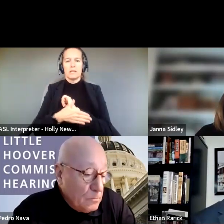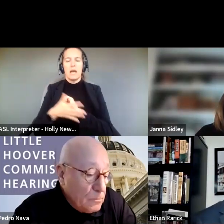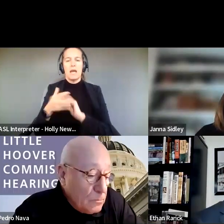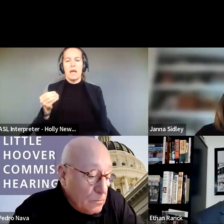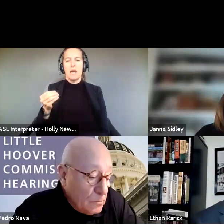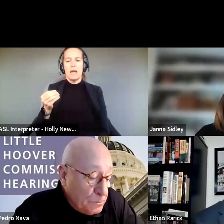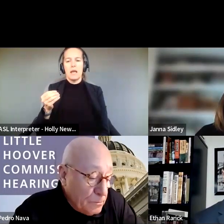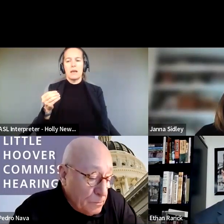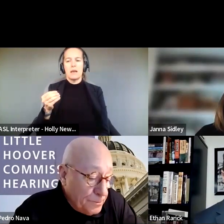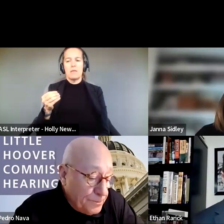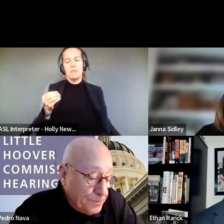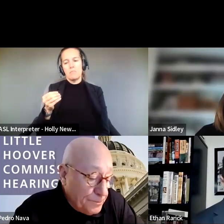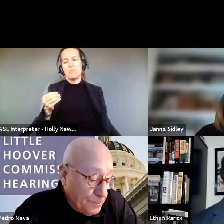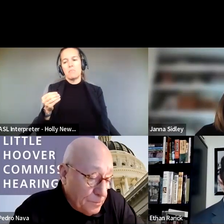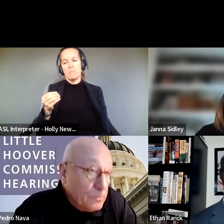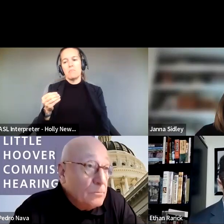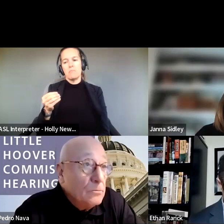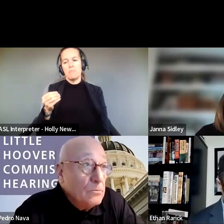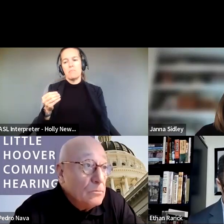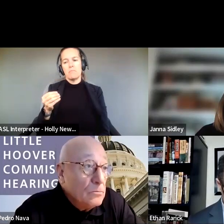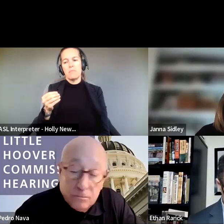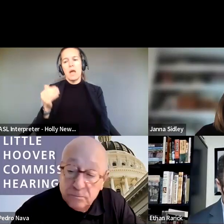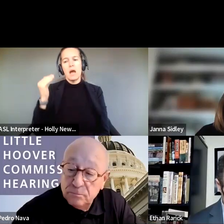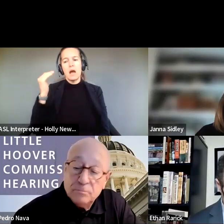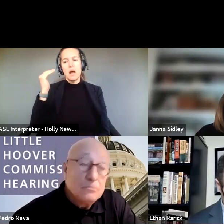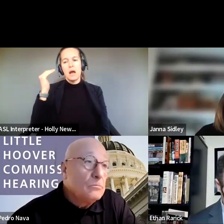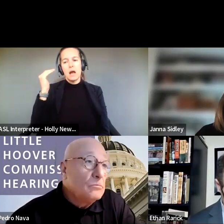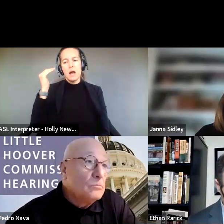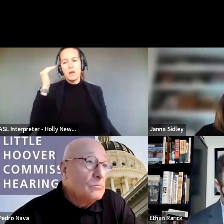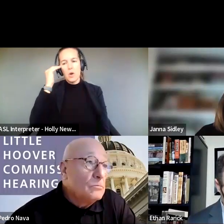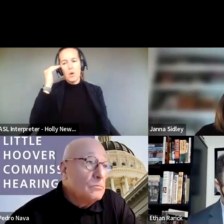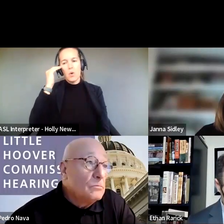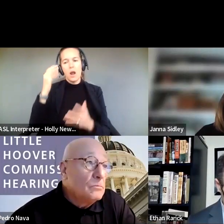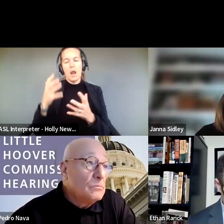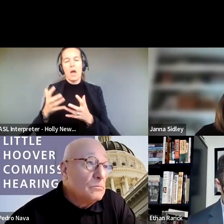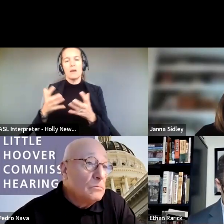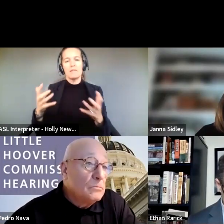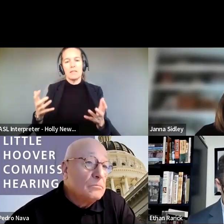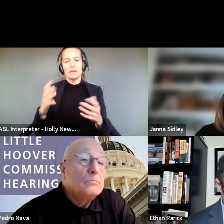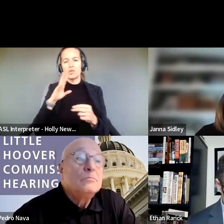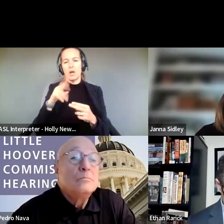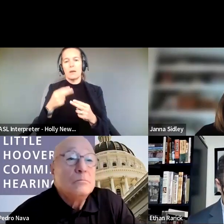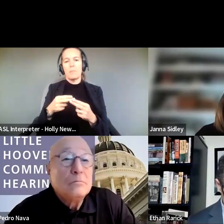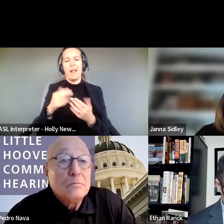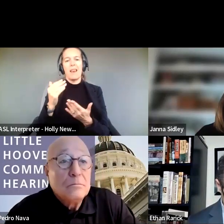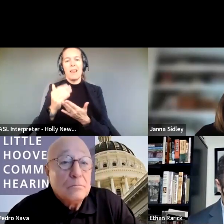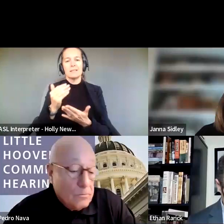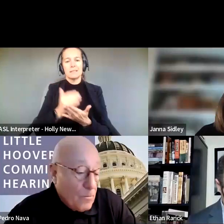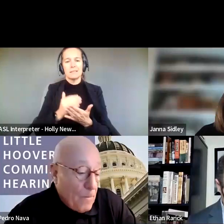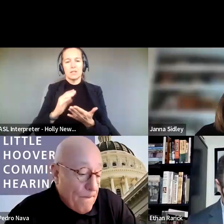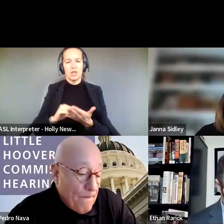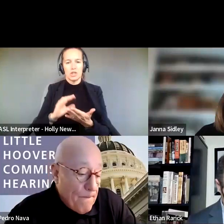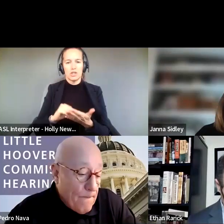I do know a lot of things talking about lessons learned. One of the solutions here